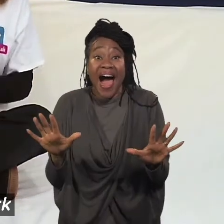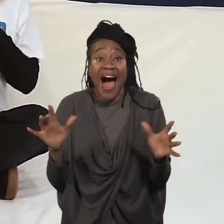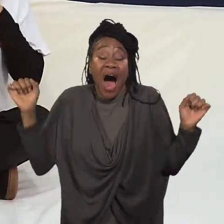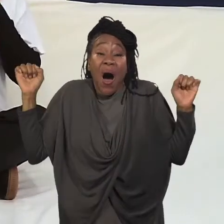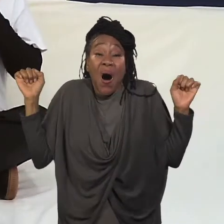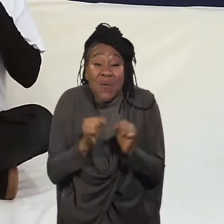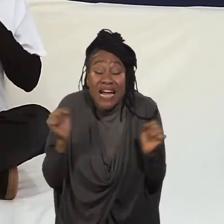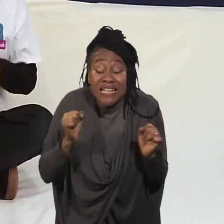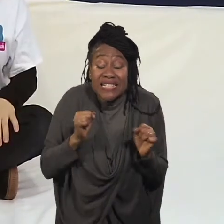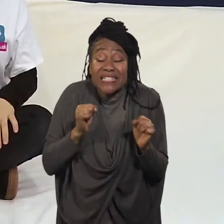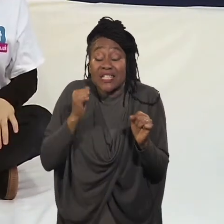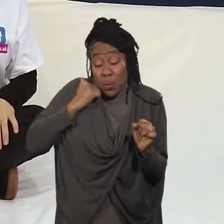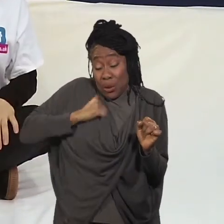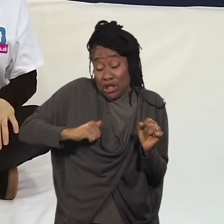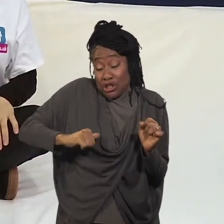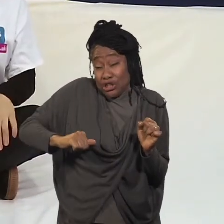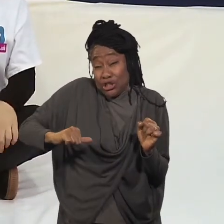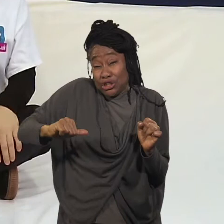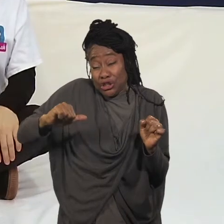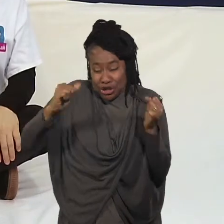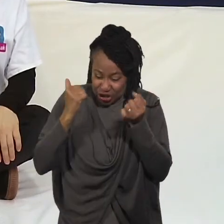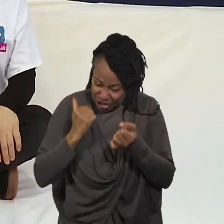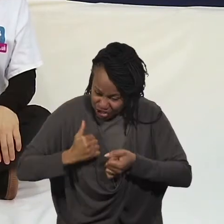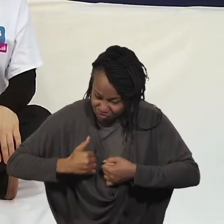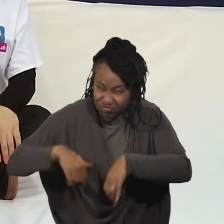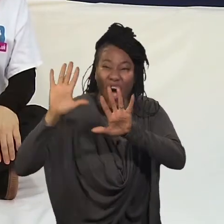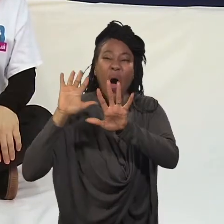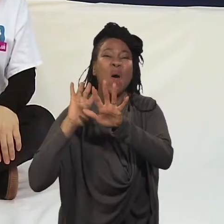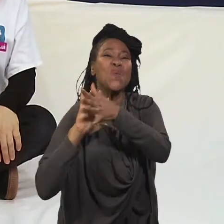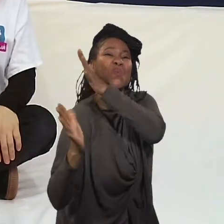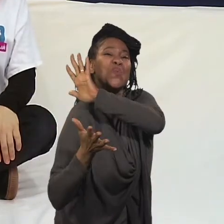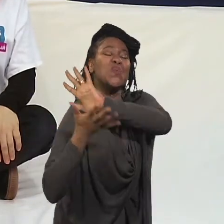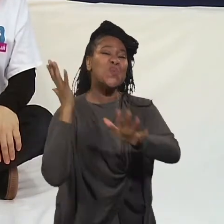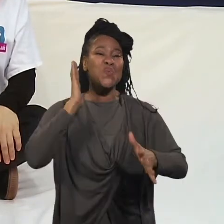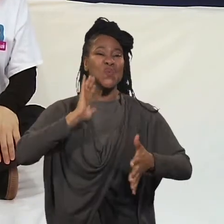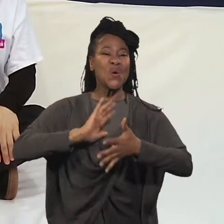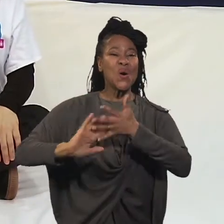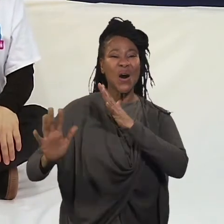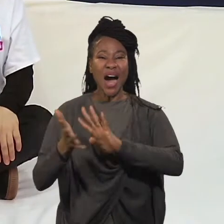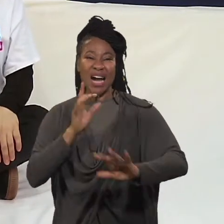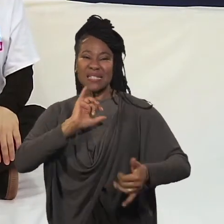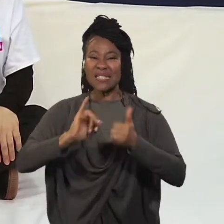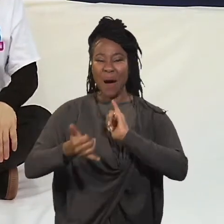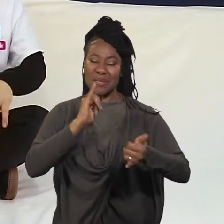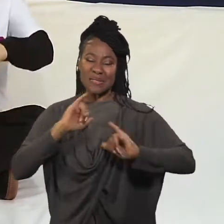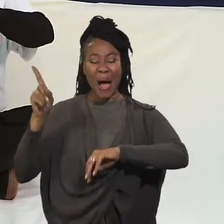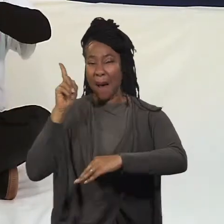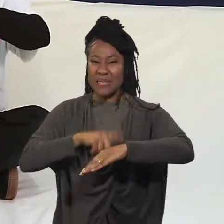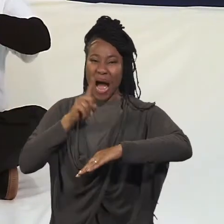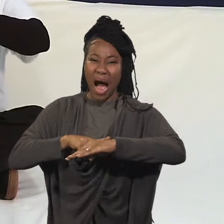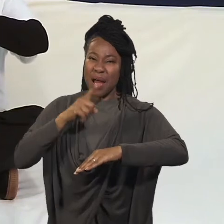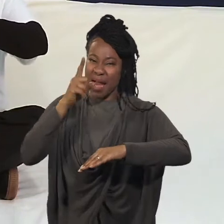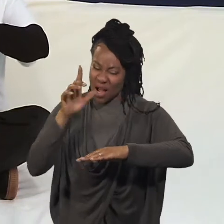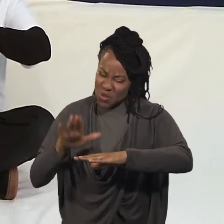Winter wishes help you go. And sometimes